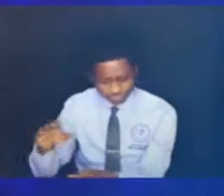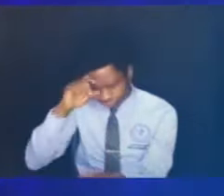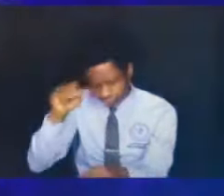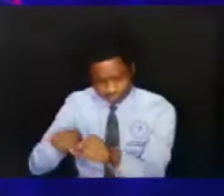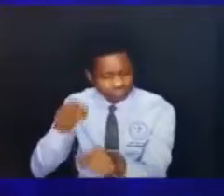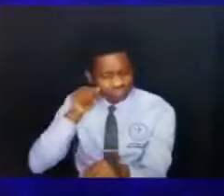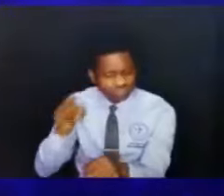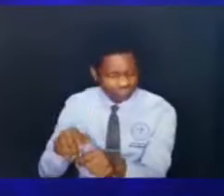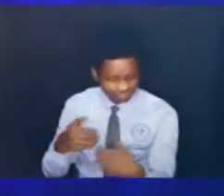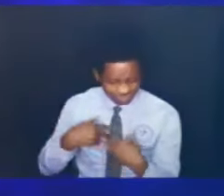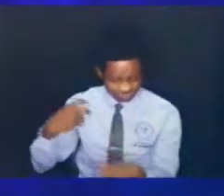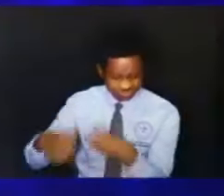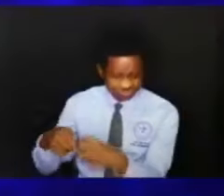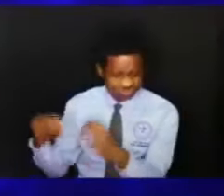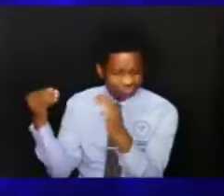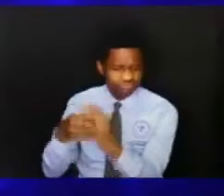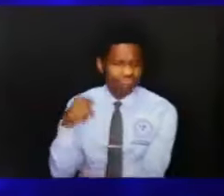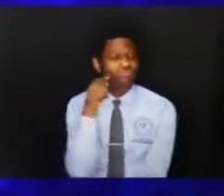brother or sister has something